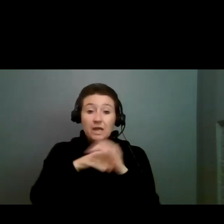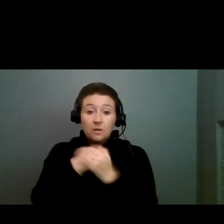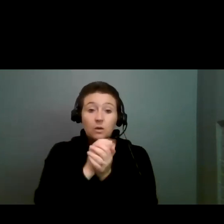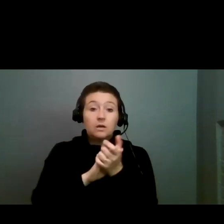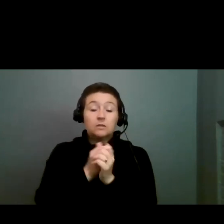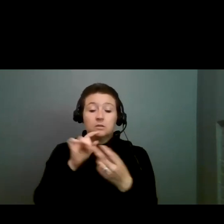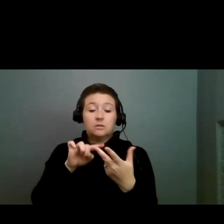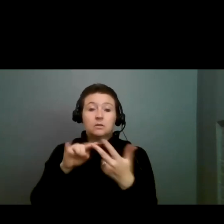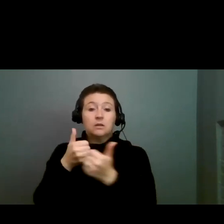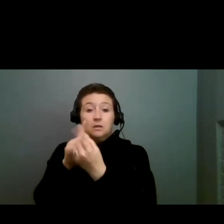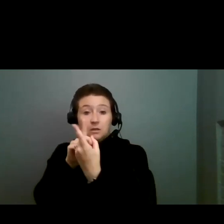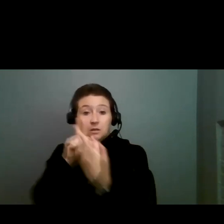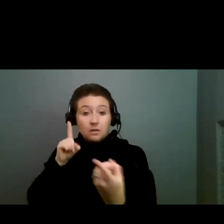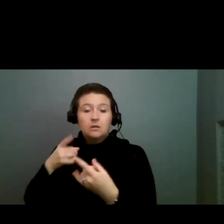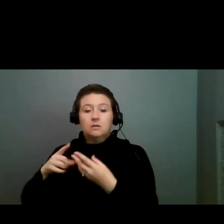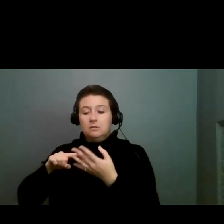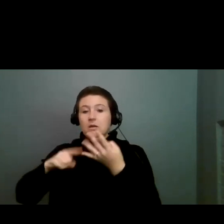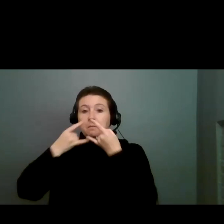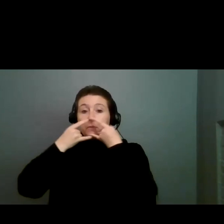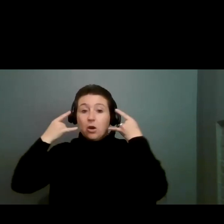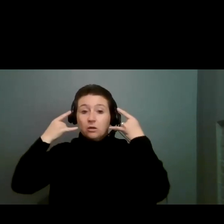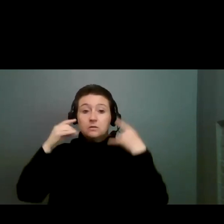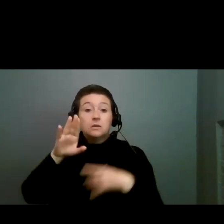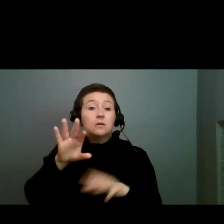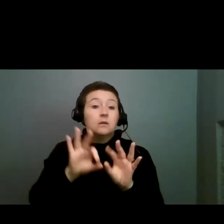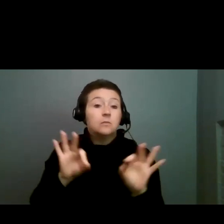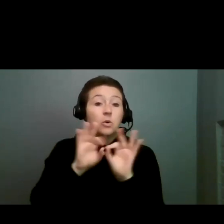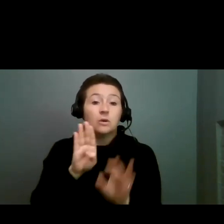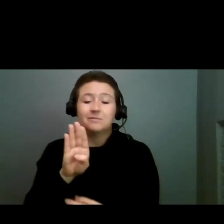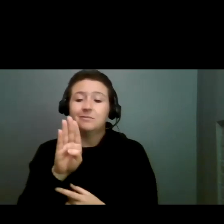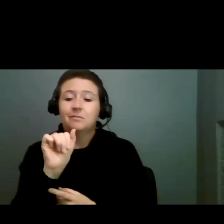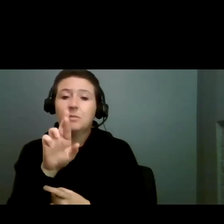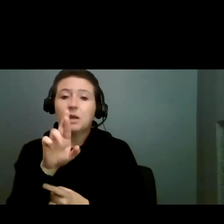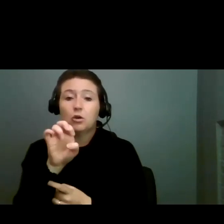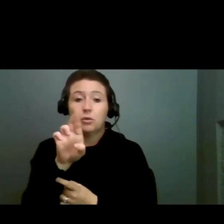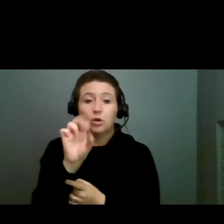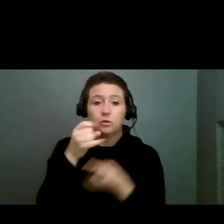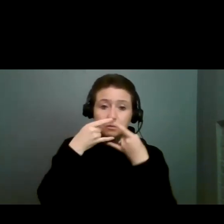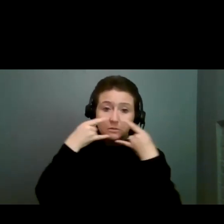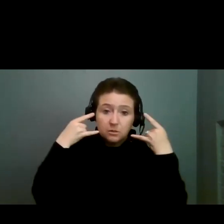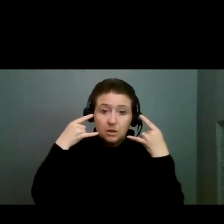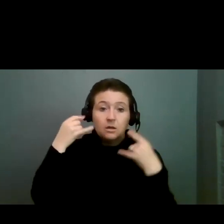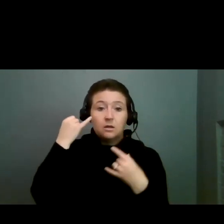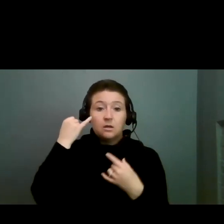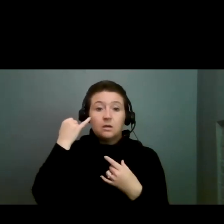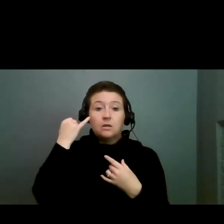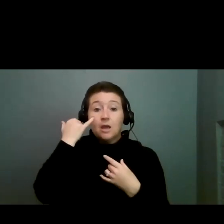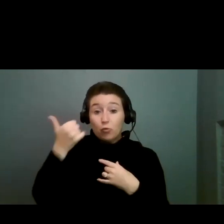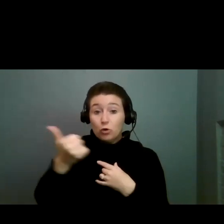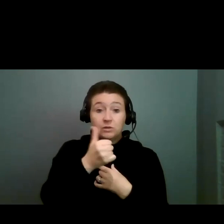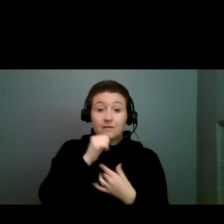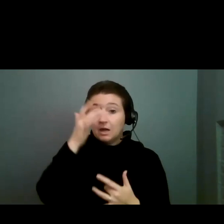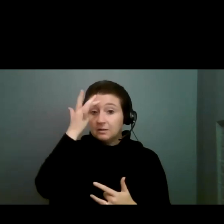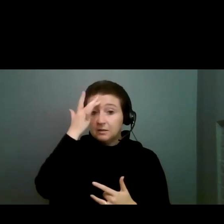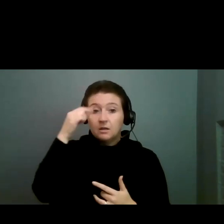and barriers. I want to make an important point about barriers for the public who are not cases. This is